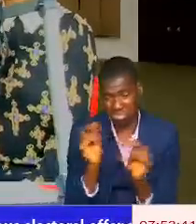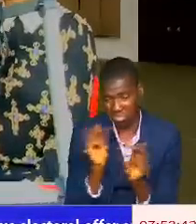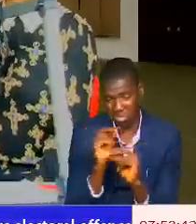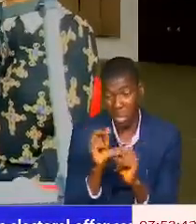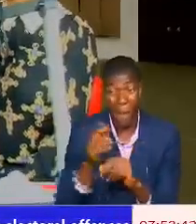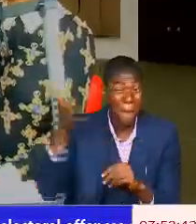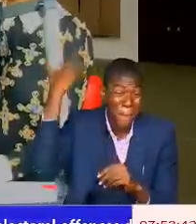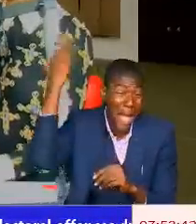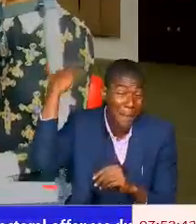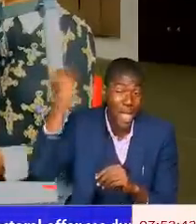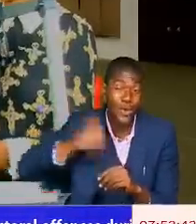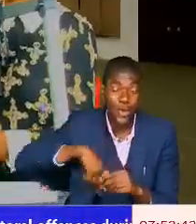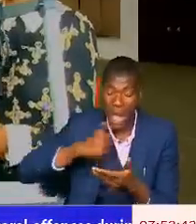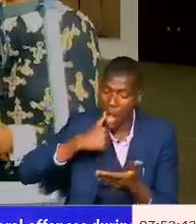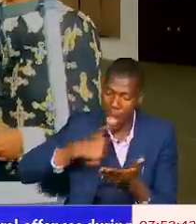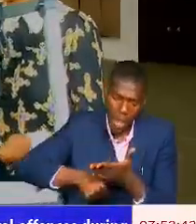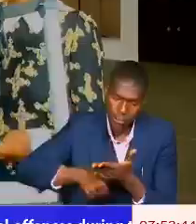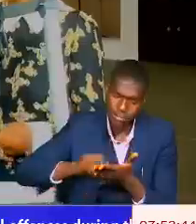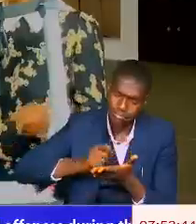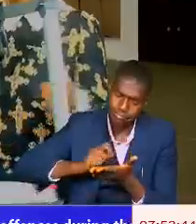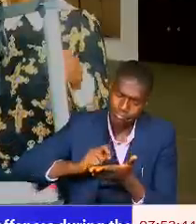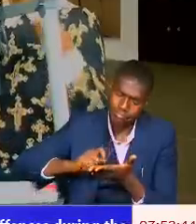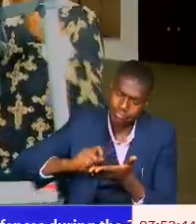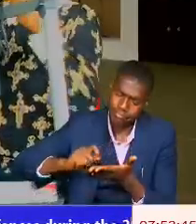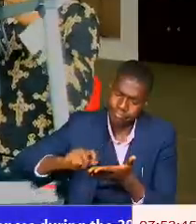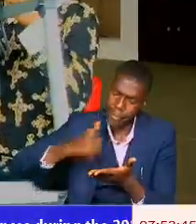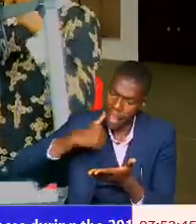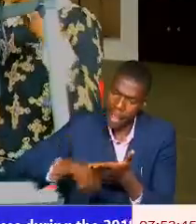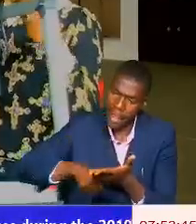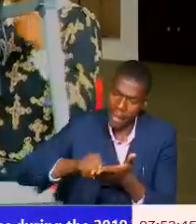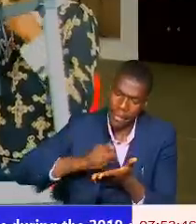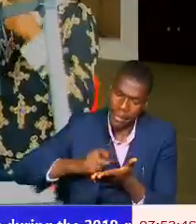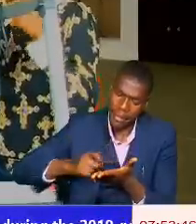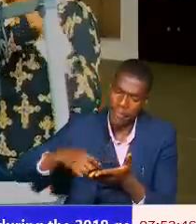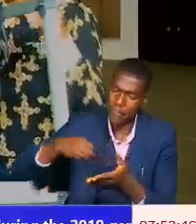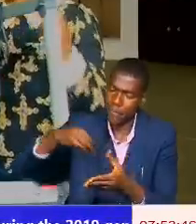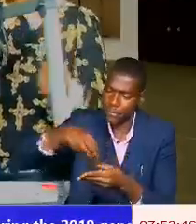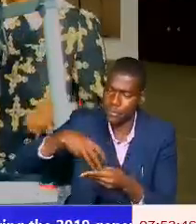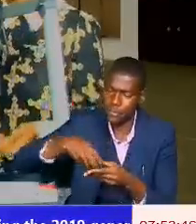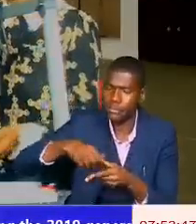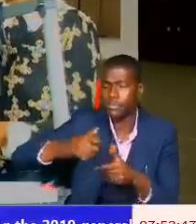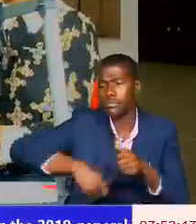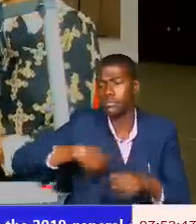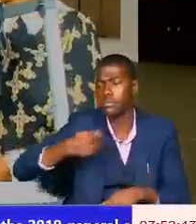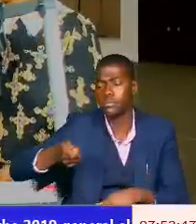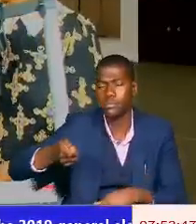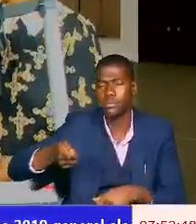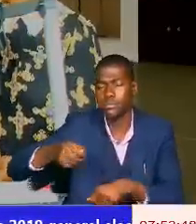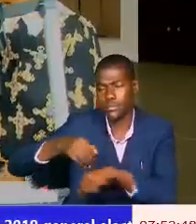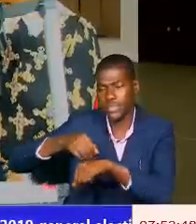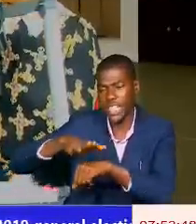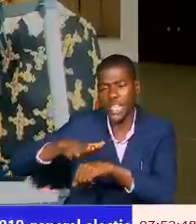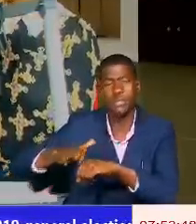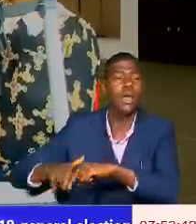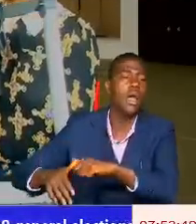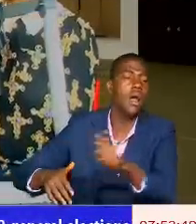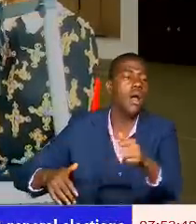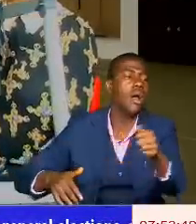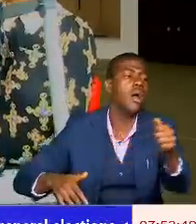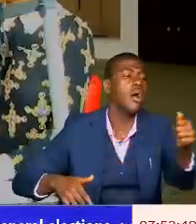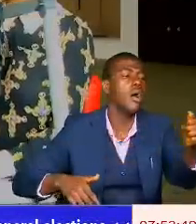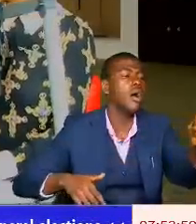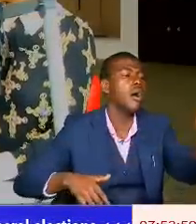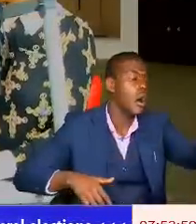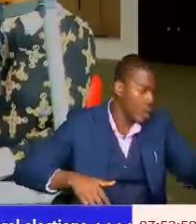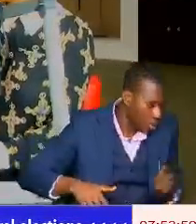letter. Me, you go write letter. You go come put them for envelope. Whether na saliva, be na water. You touch the envelope. You close them. You post them.